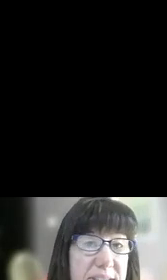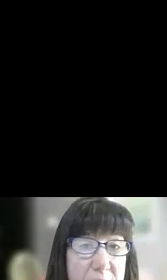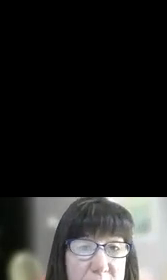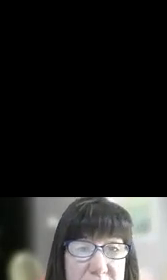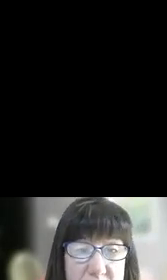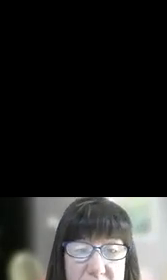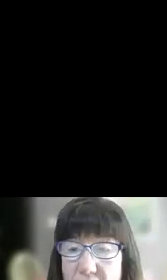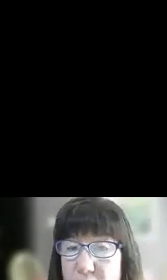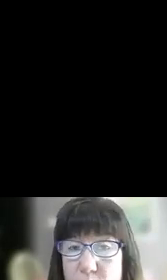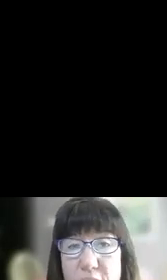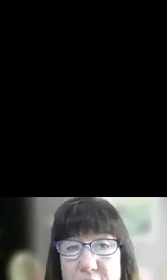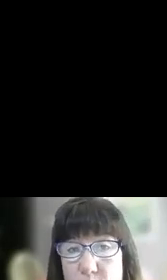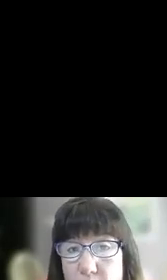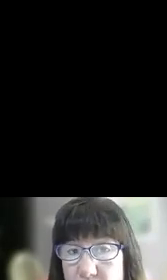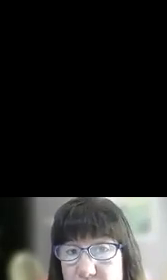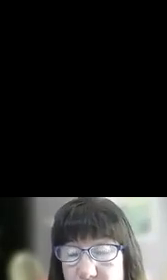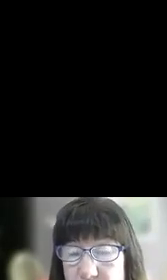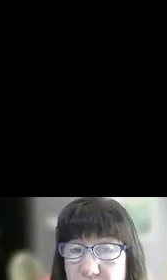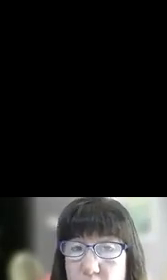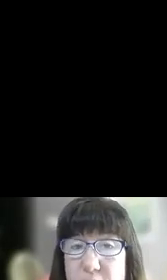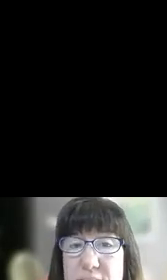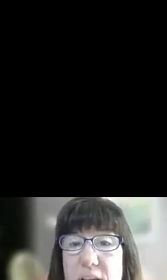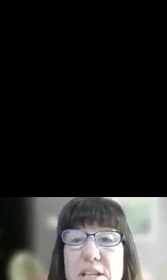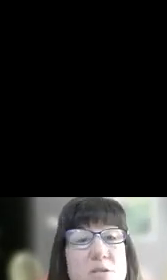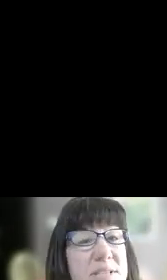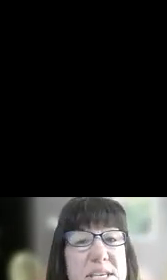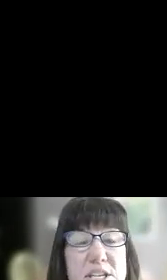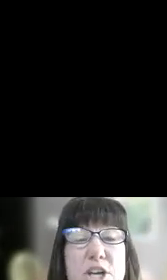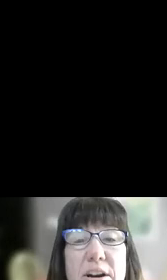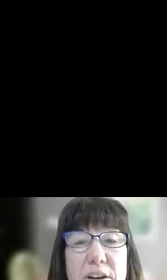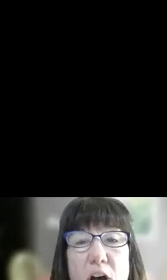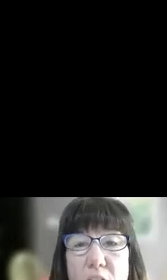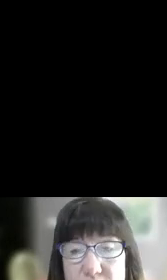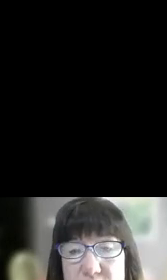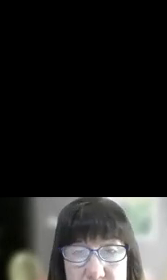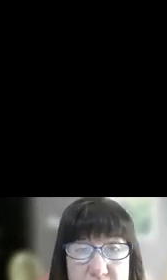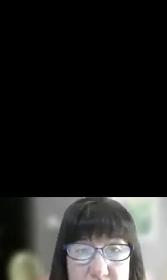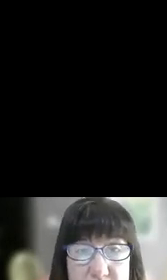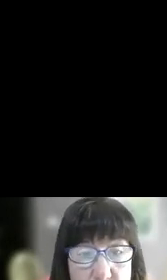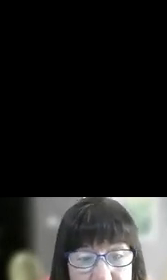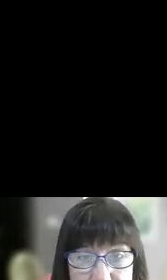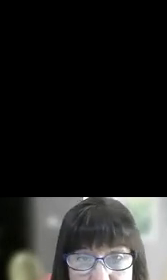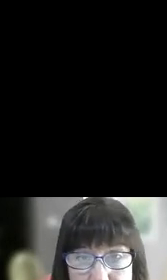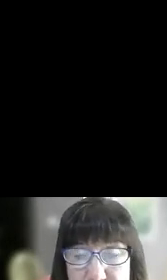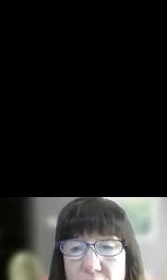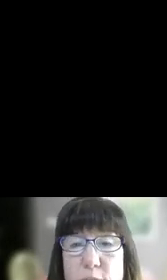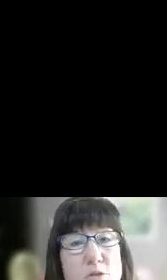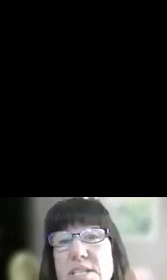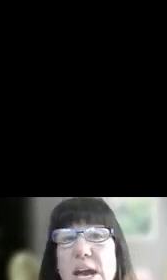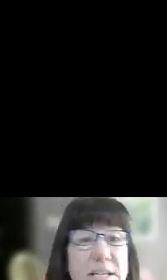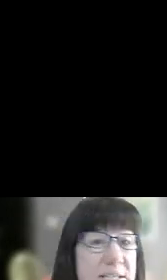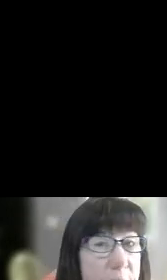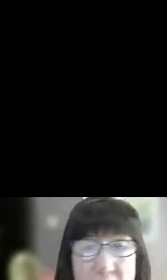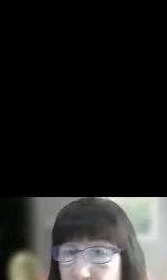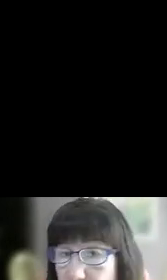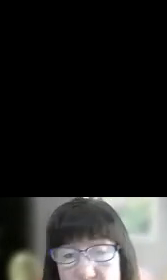the examples that we had for both anthropology and economics. You can see each area offers introductory courses. You can